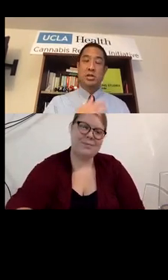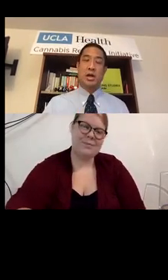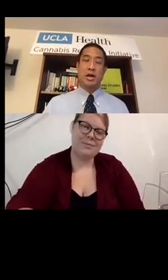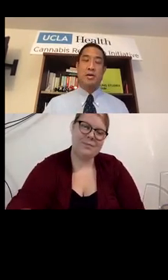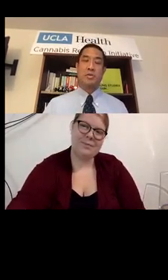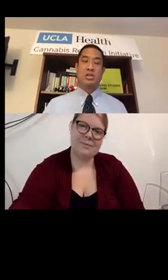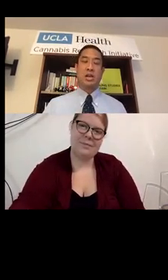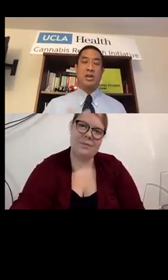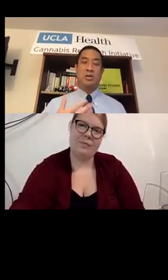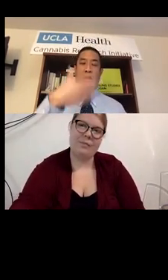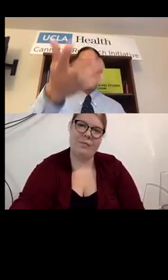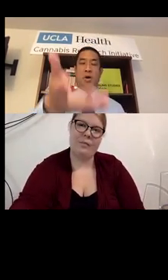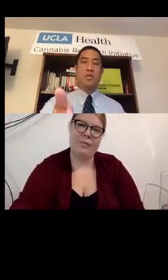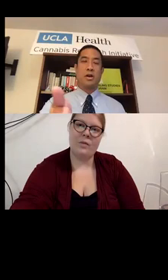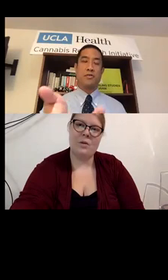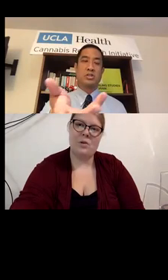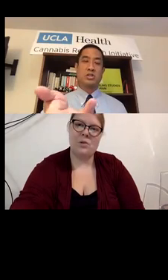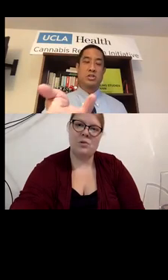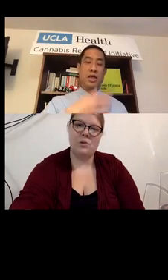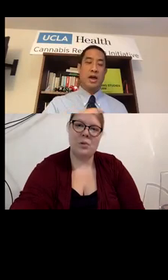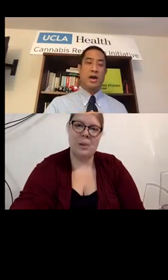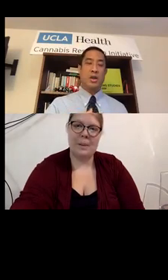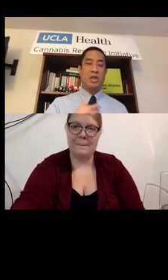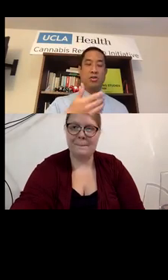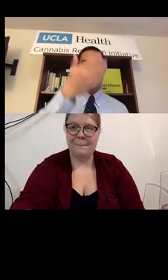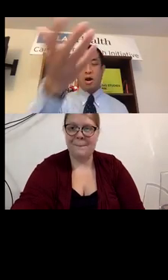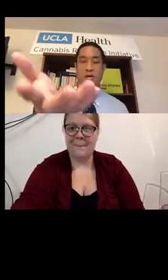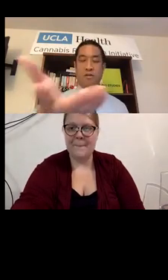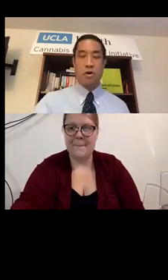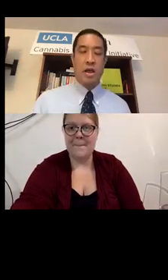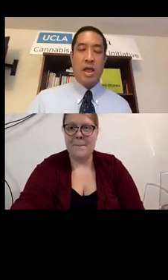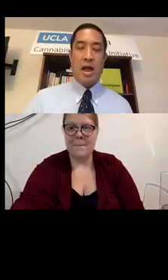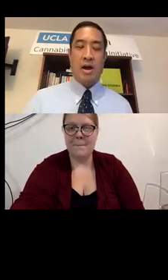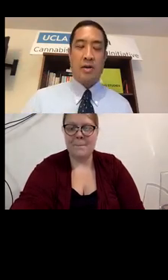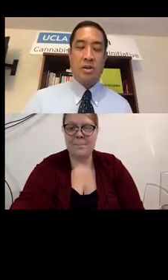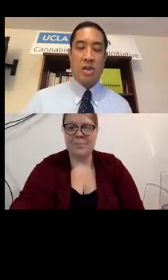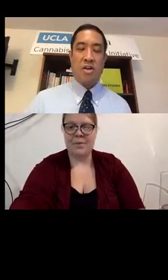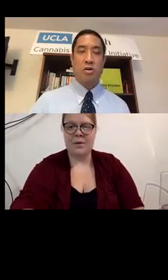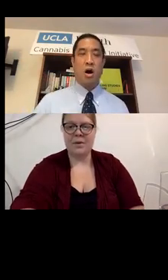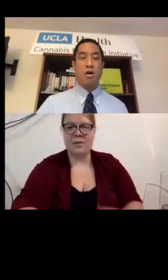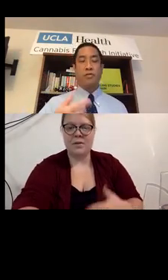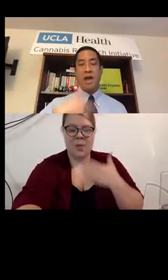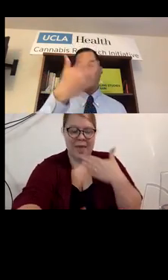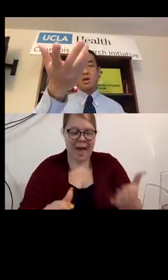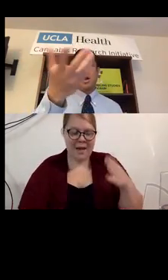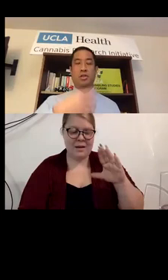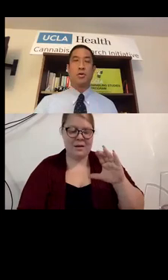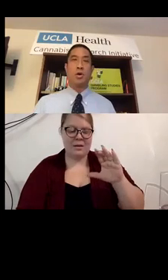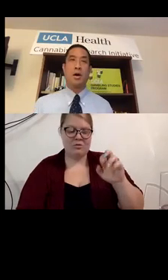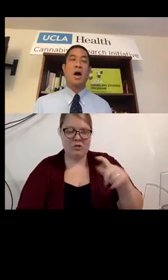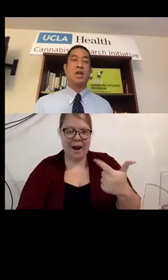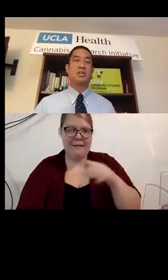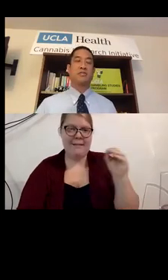various things that I do end up on there. For instance, I want to thank Craig Carton and Dan Trevorrow for having me on